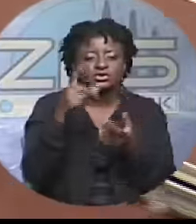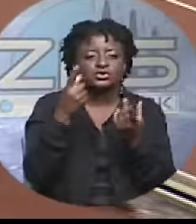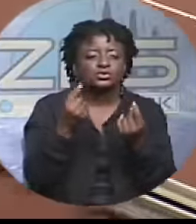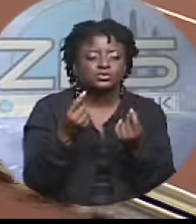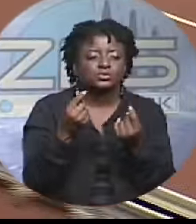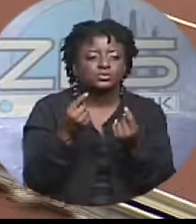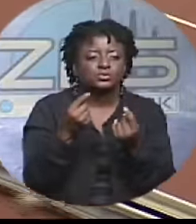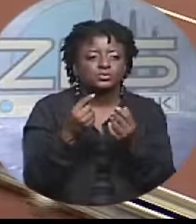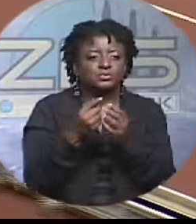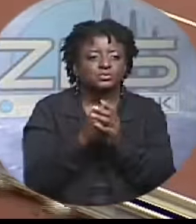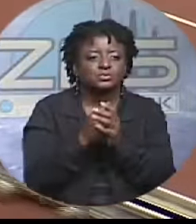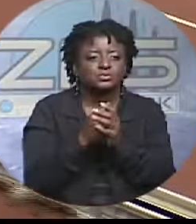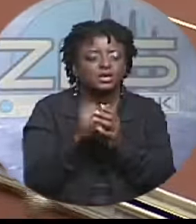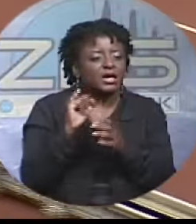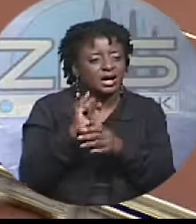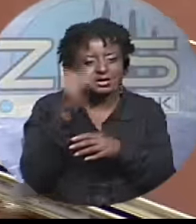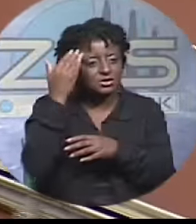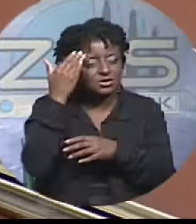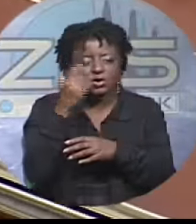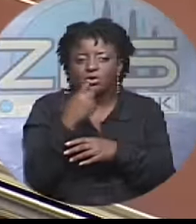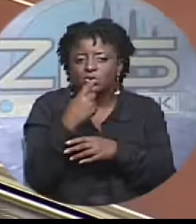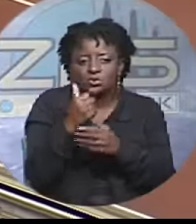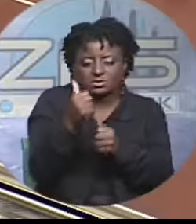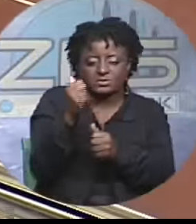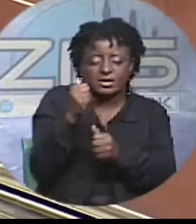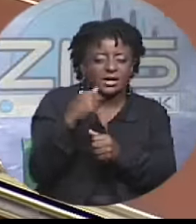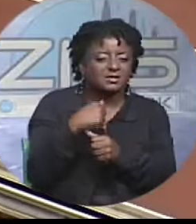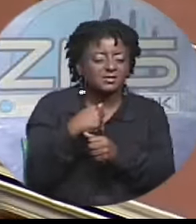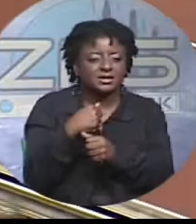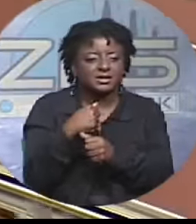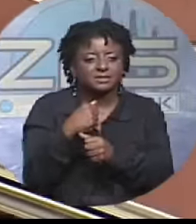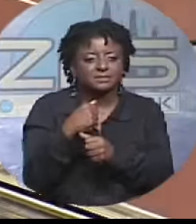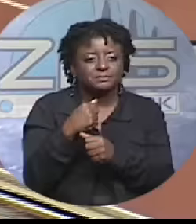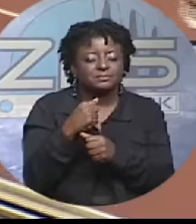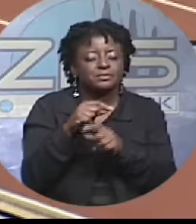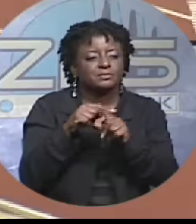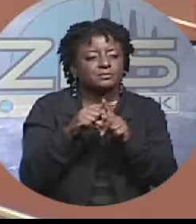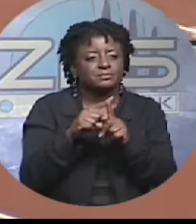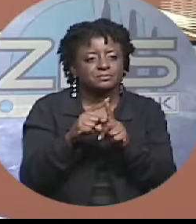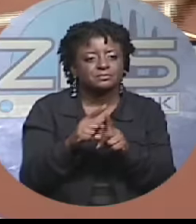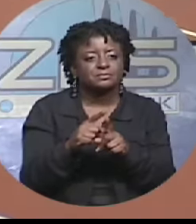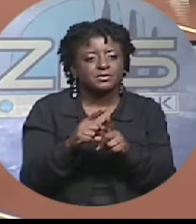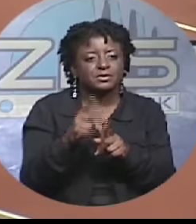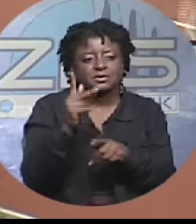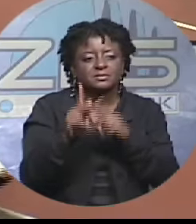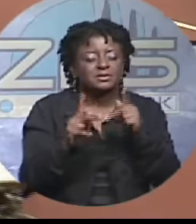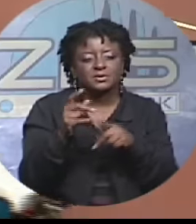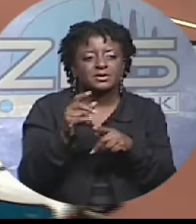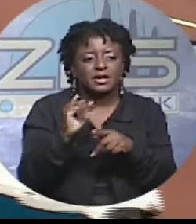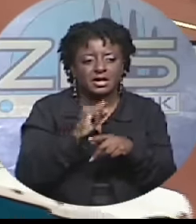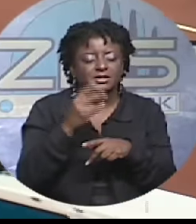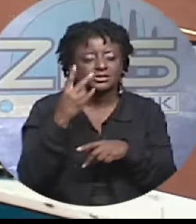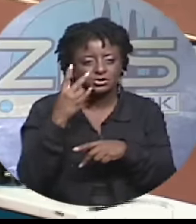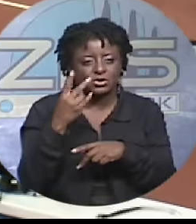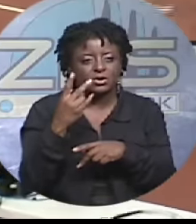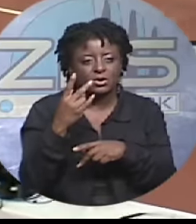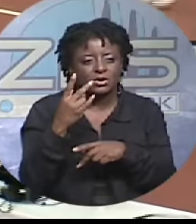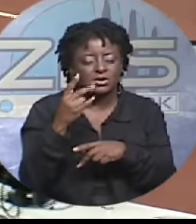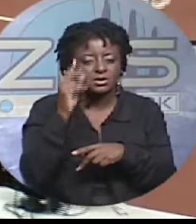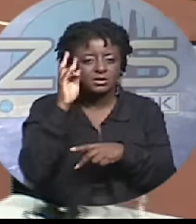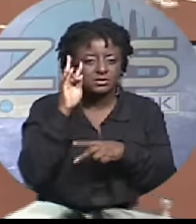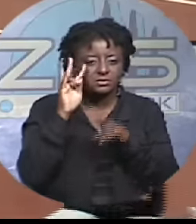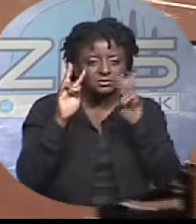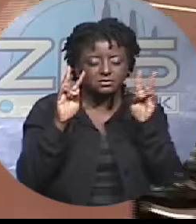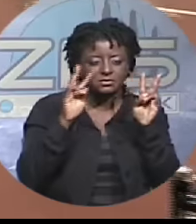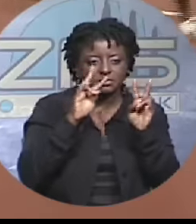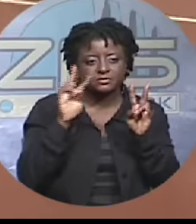was still there. I didn't know who was behind me and who was able to rally forward. But, with the people who I saw in my peripheral, they